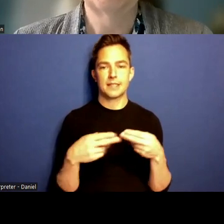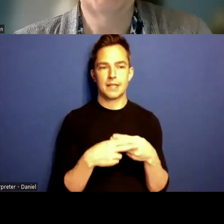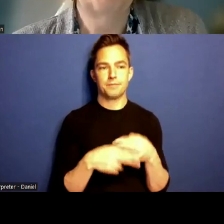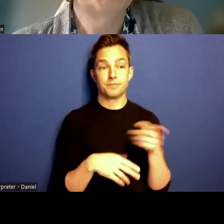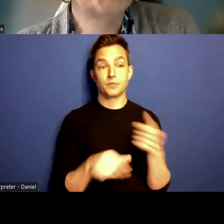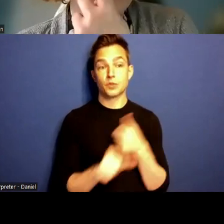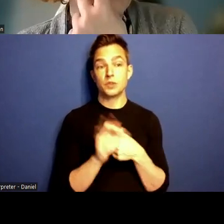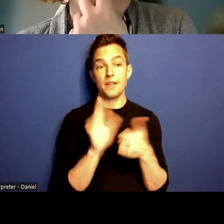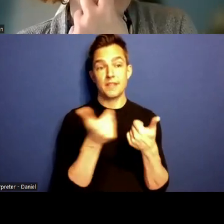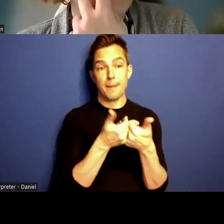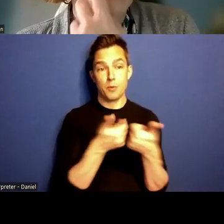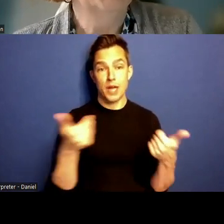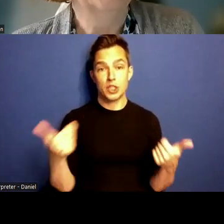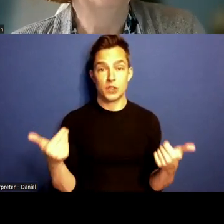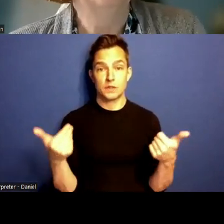Risk of separation. So